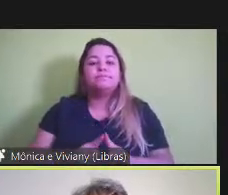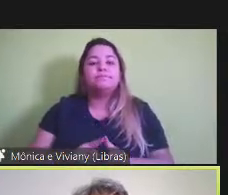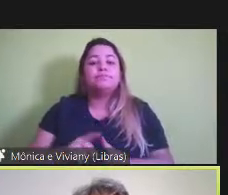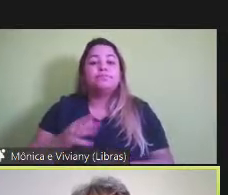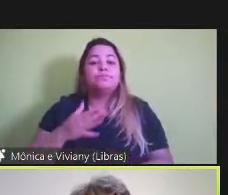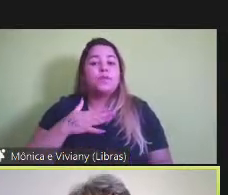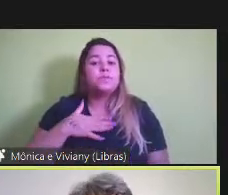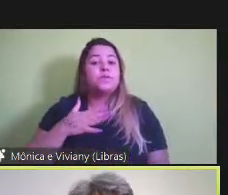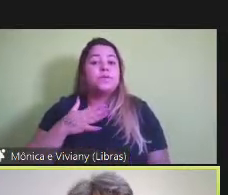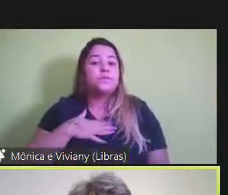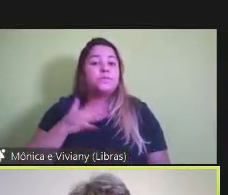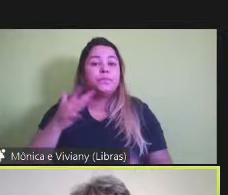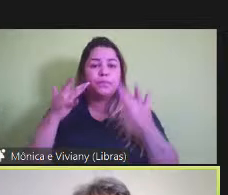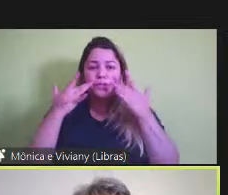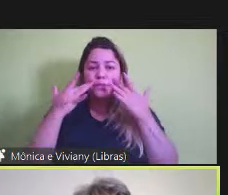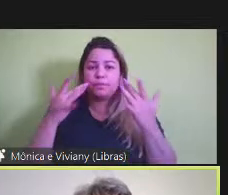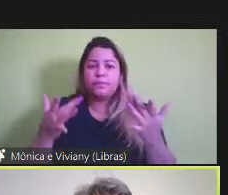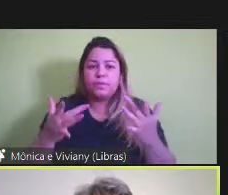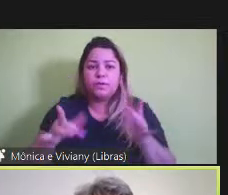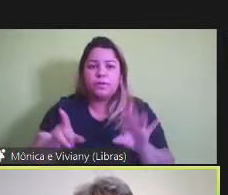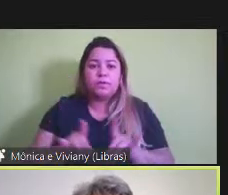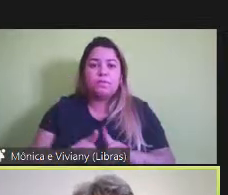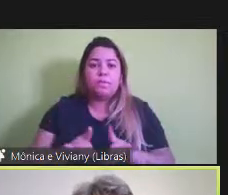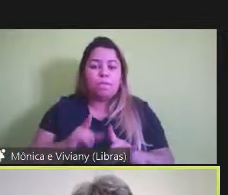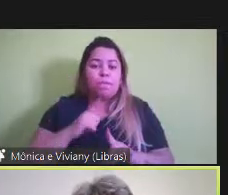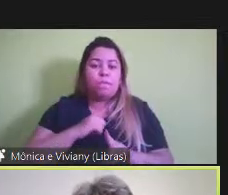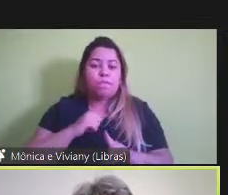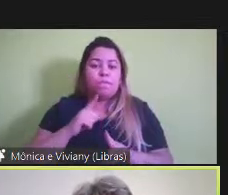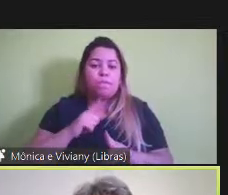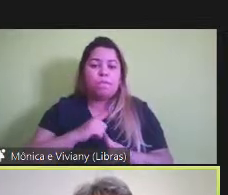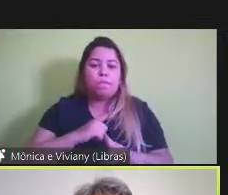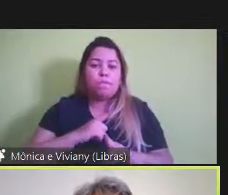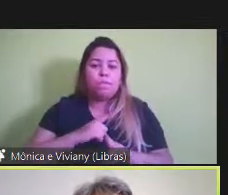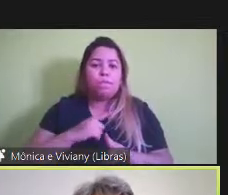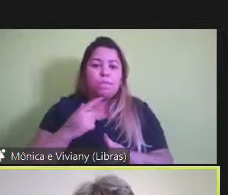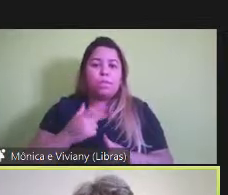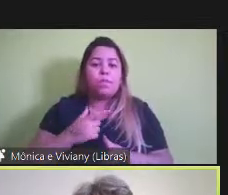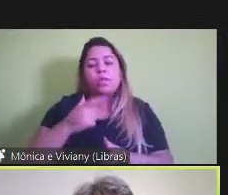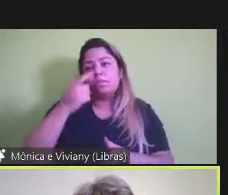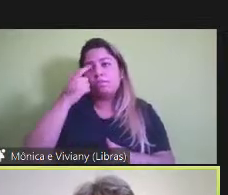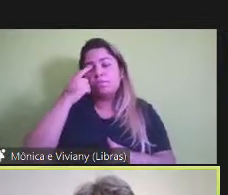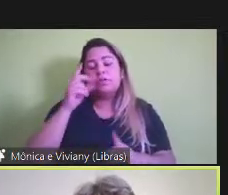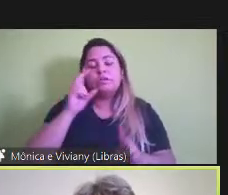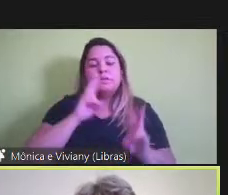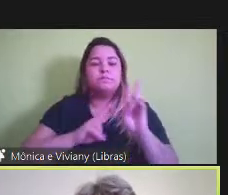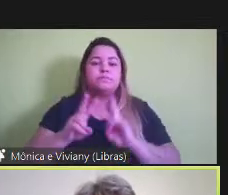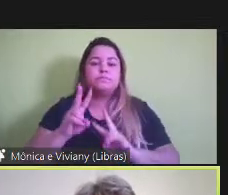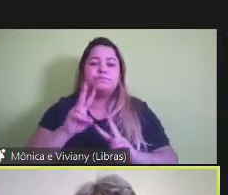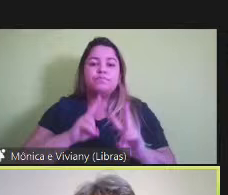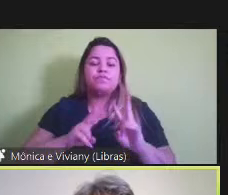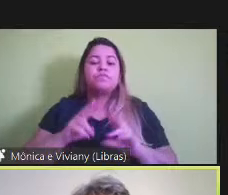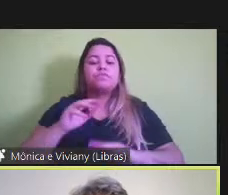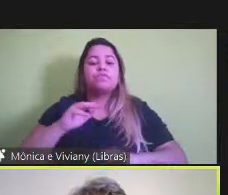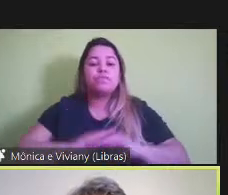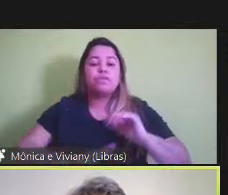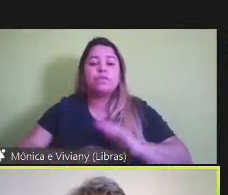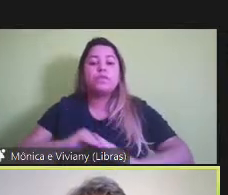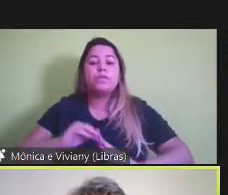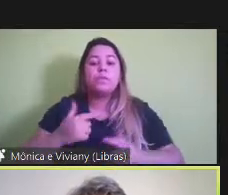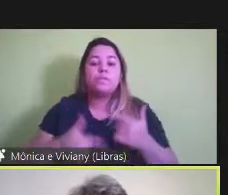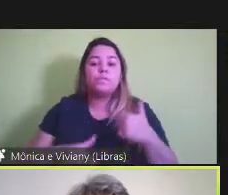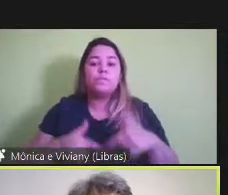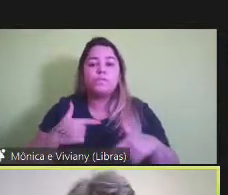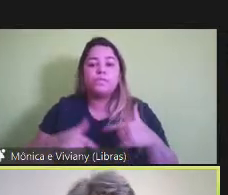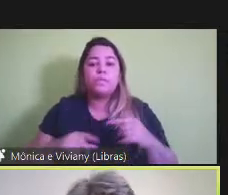I'm considering the materials in my presentation because I think that when a material like this is available, I believe there